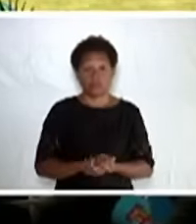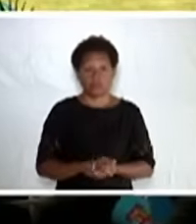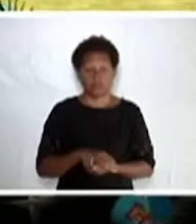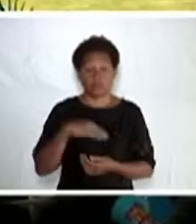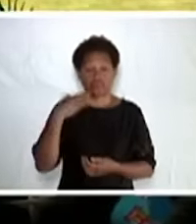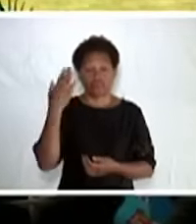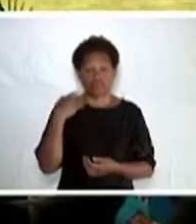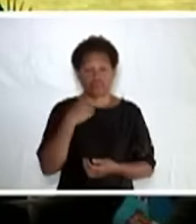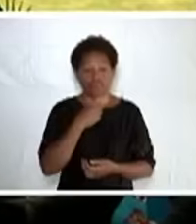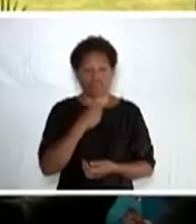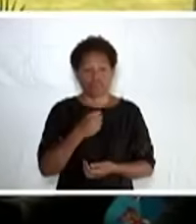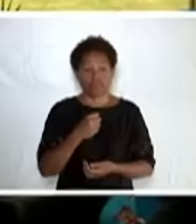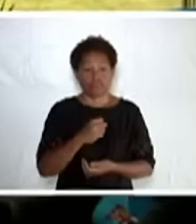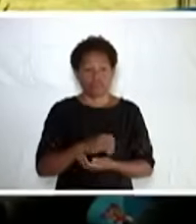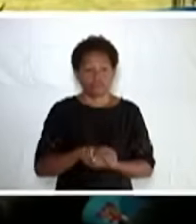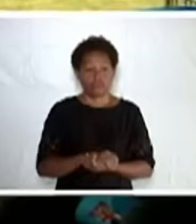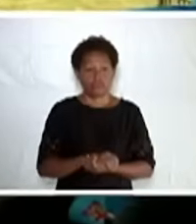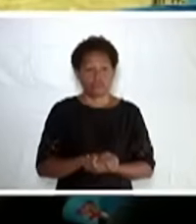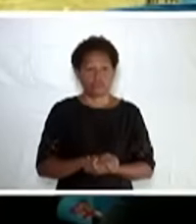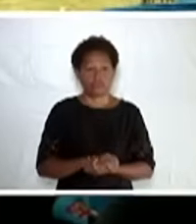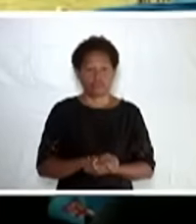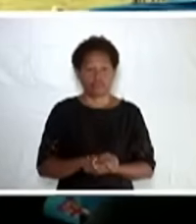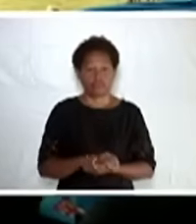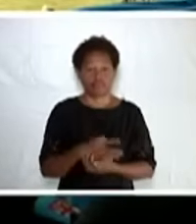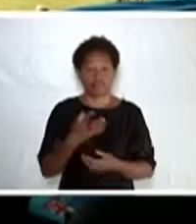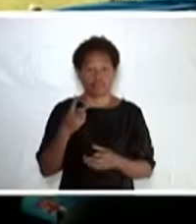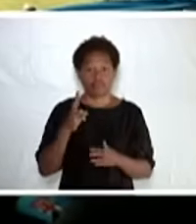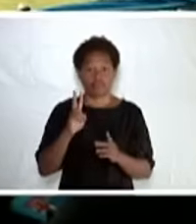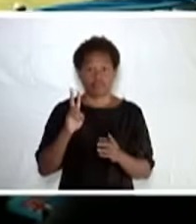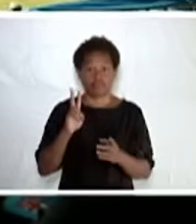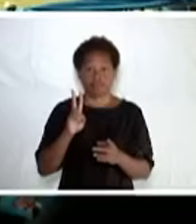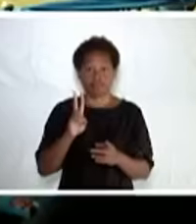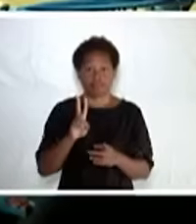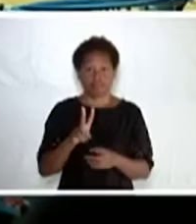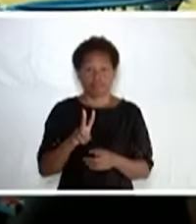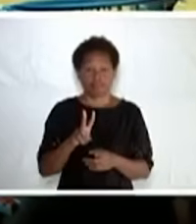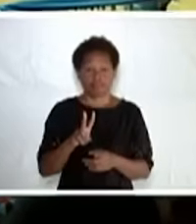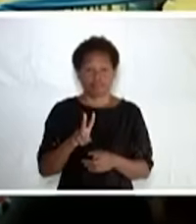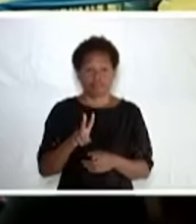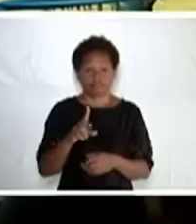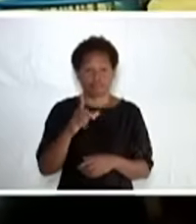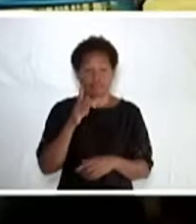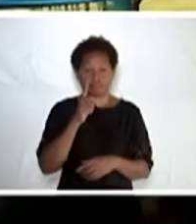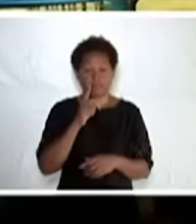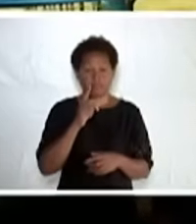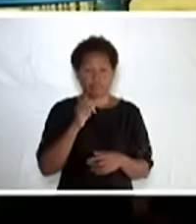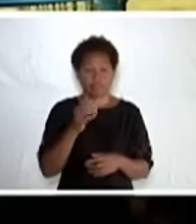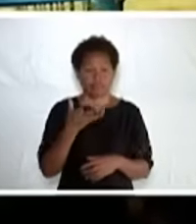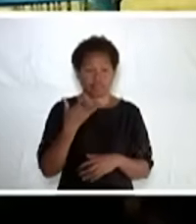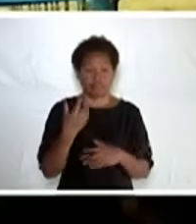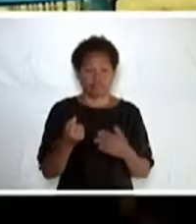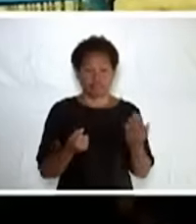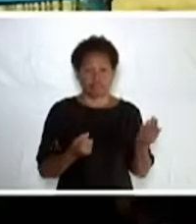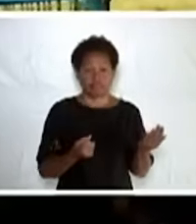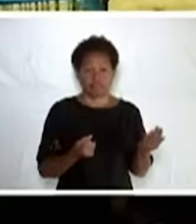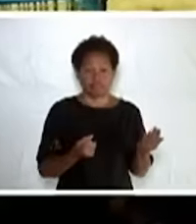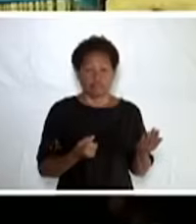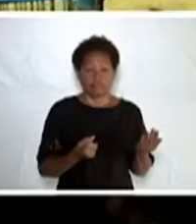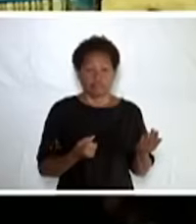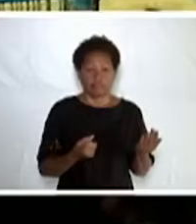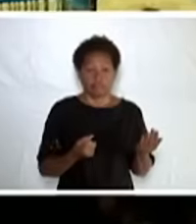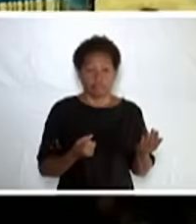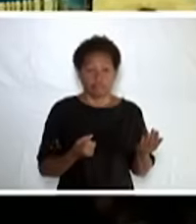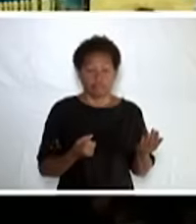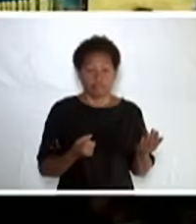Ladies and gentlemen, if you see on your screen, there is the dressing of the parade. After the dressing of this